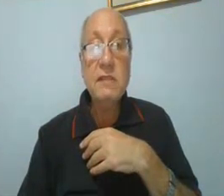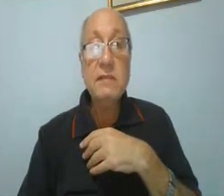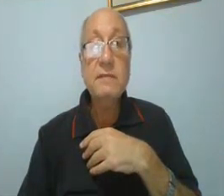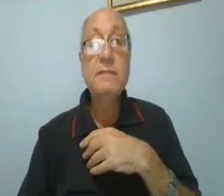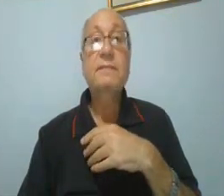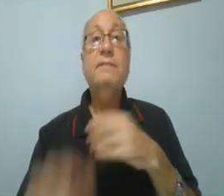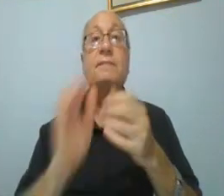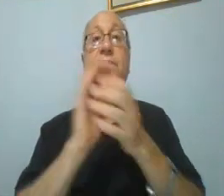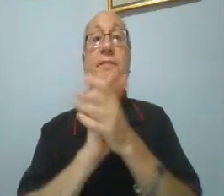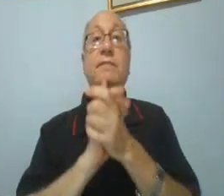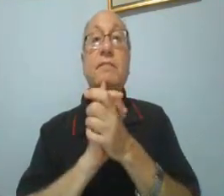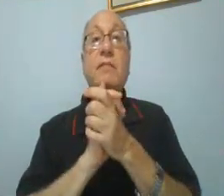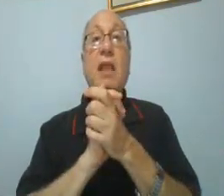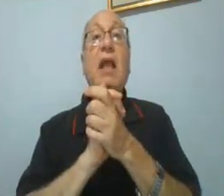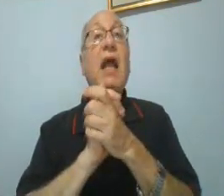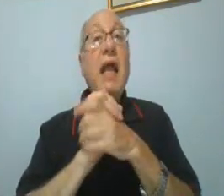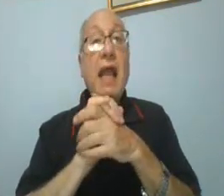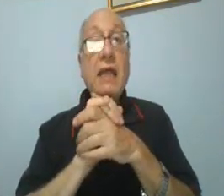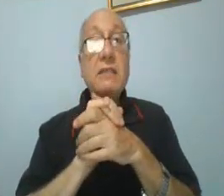gowns